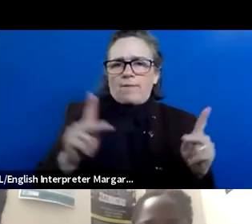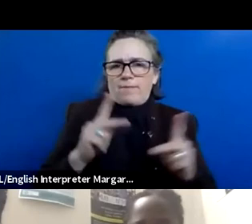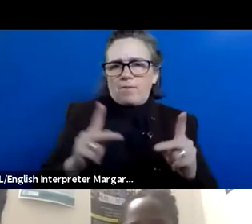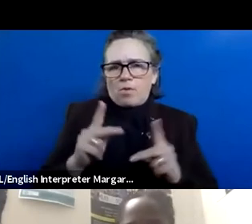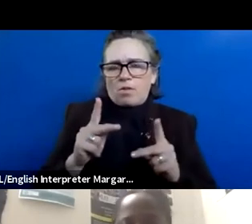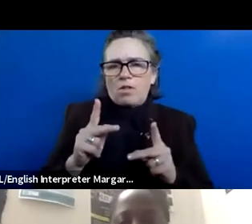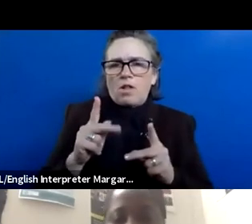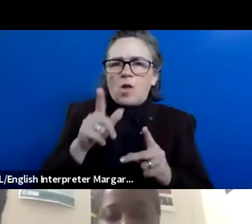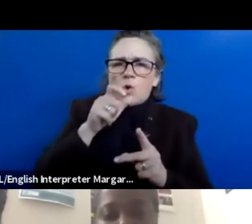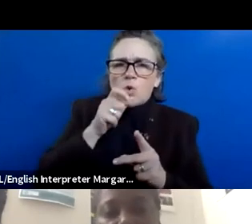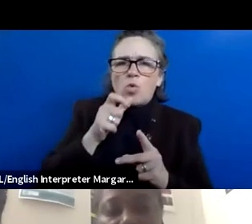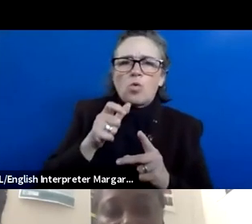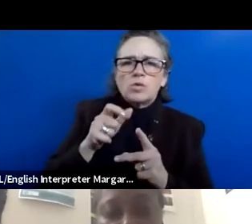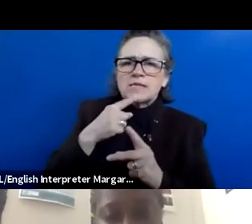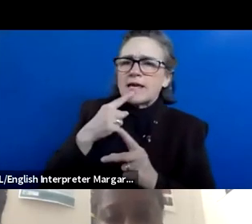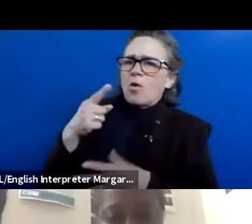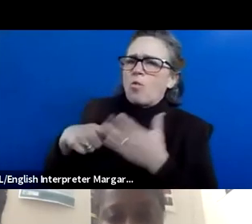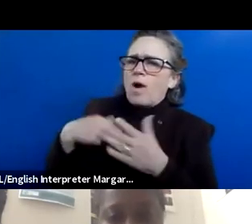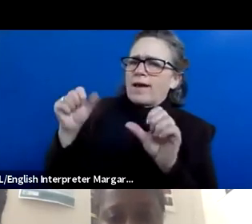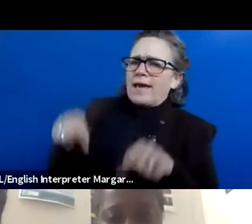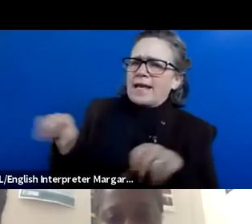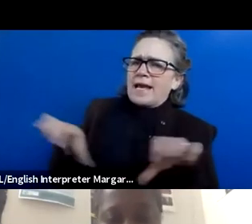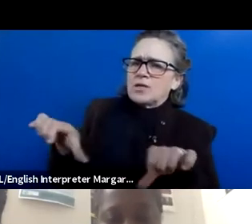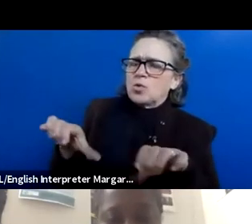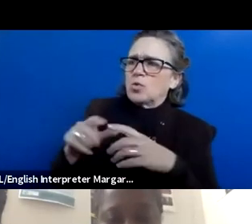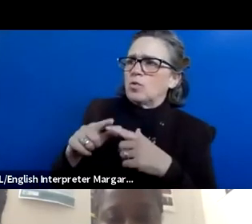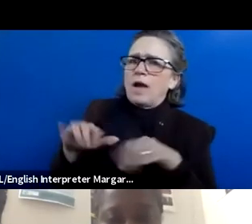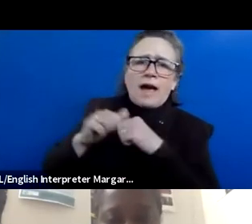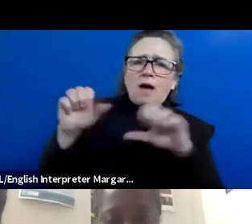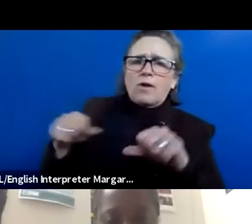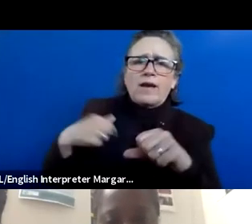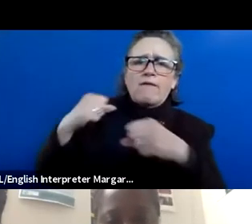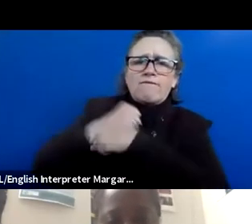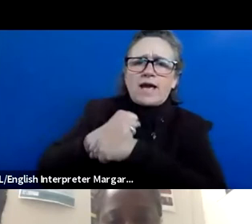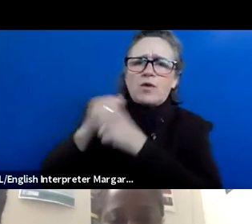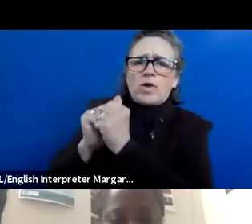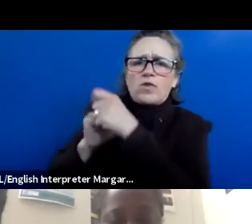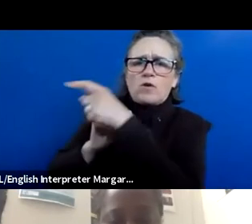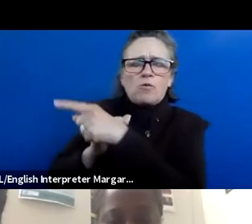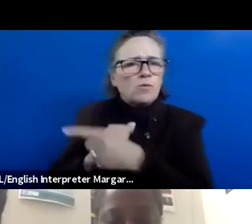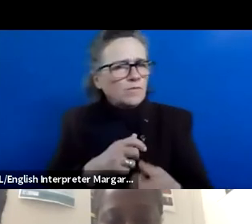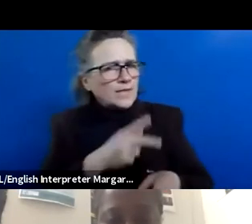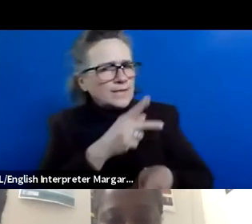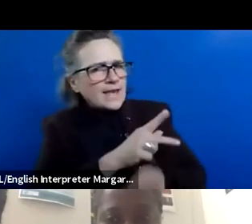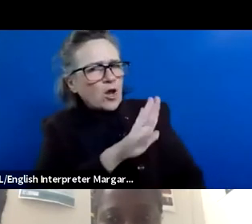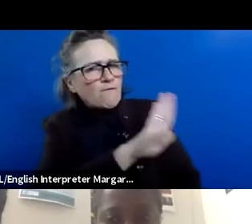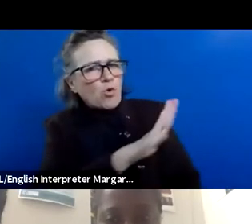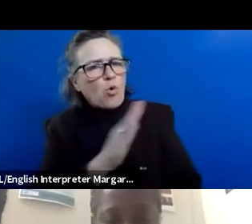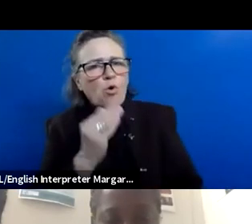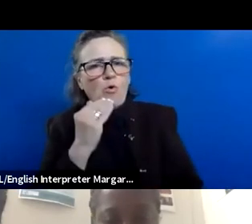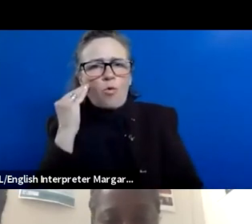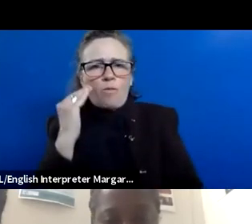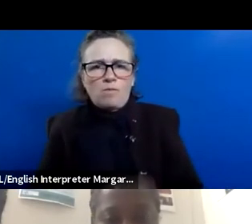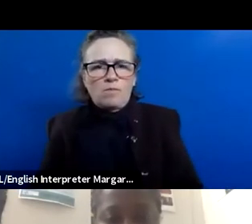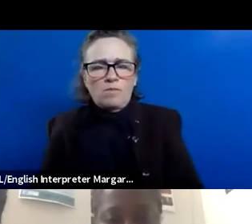they ask me, what can I do? And I say, fix your house. Mm-hmm. Just take care of the US. You still think it's a